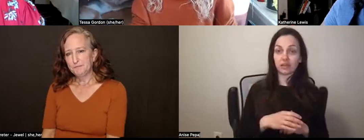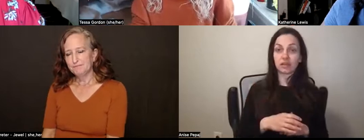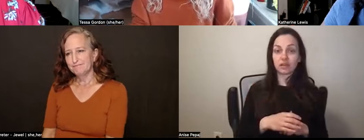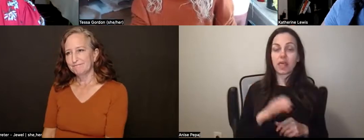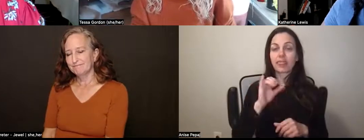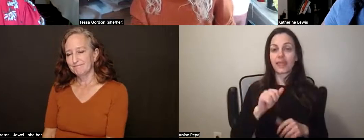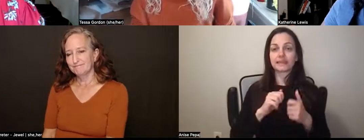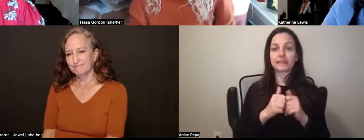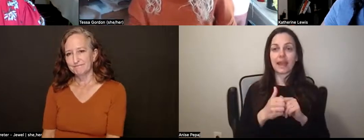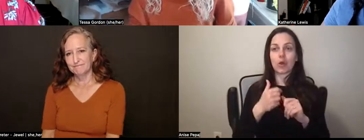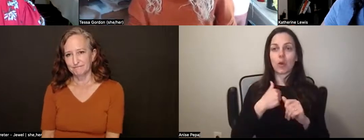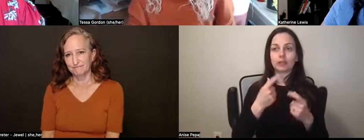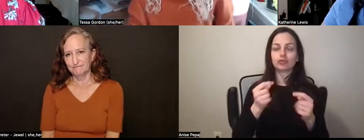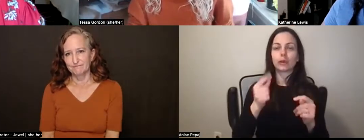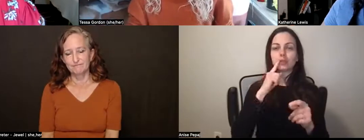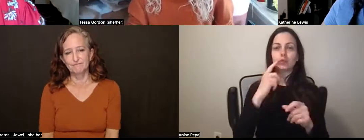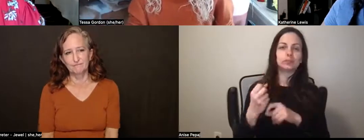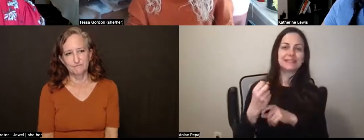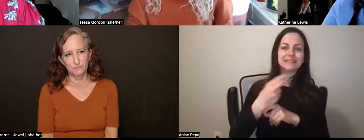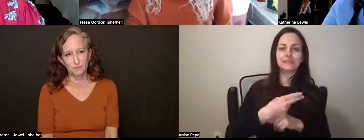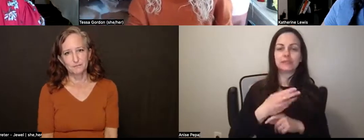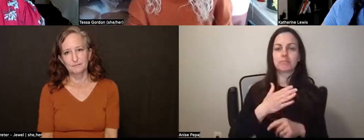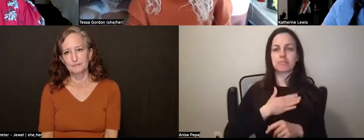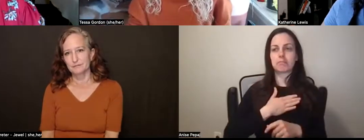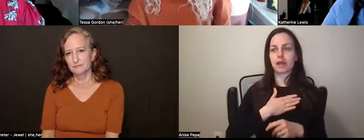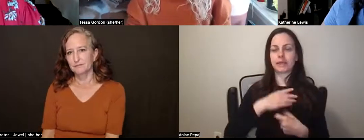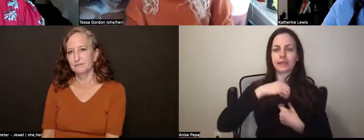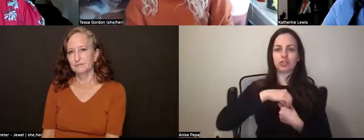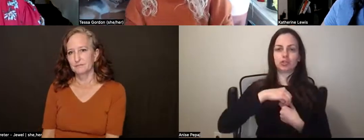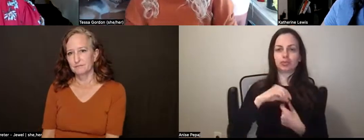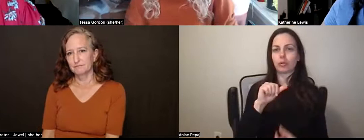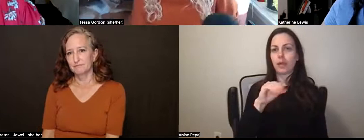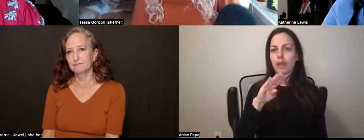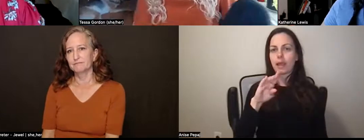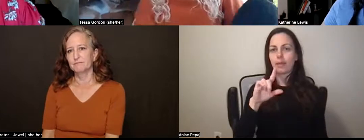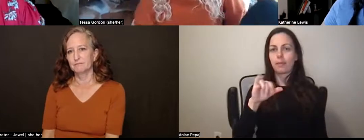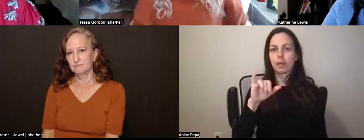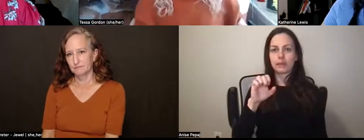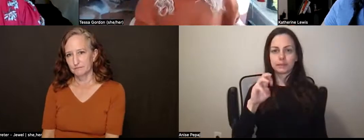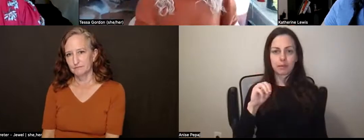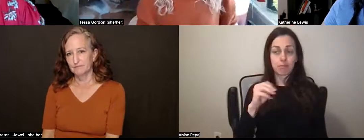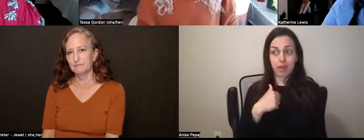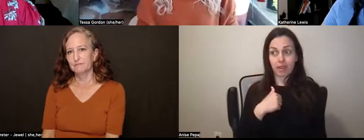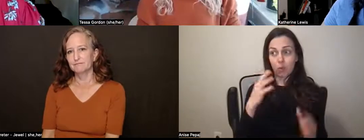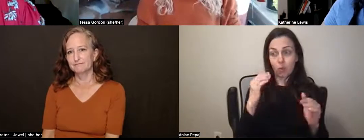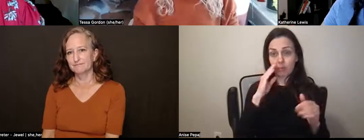towards defeating my internalized ableism. And I hope that it inspires somebody